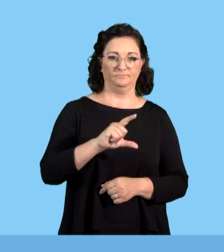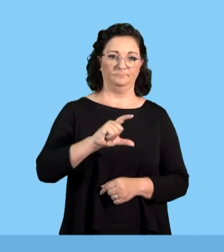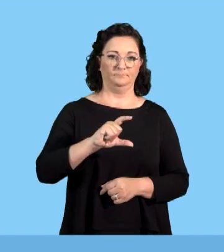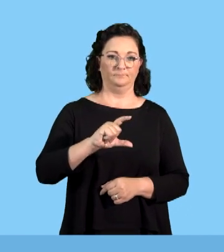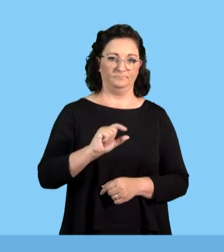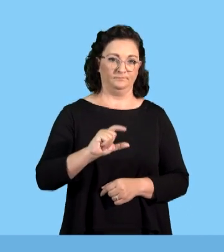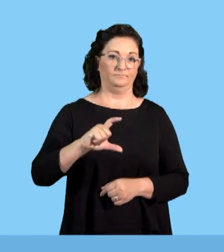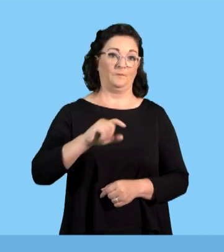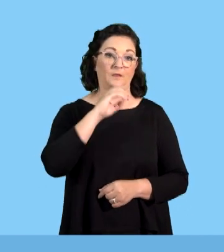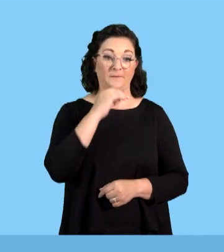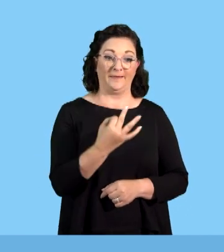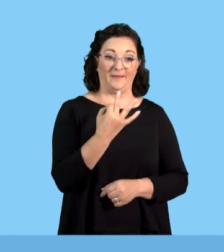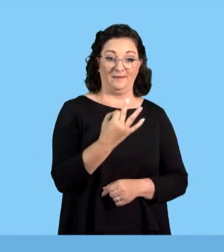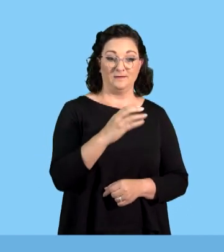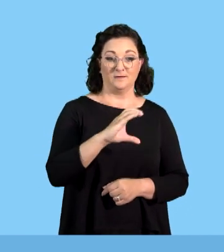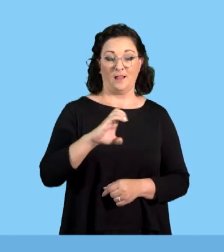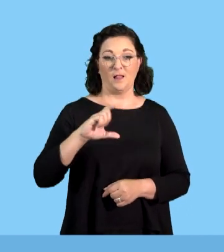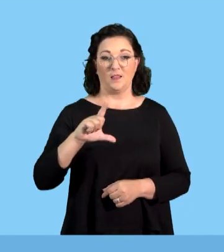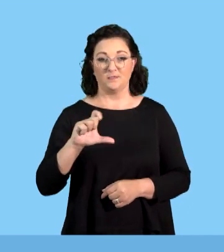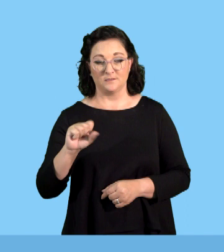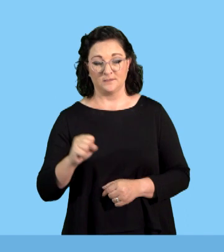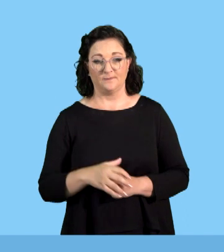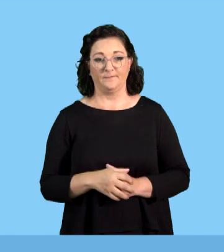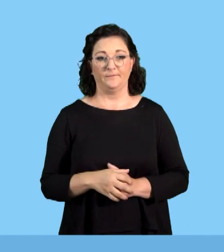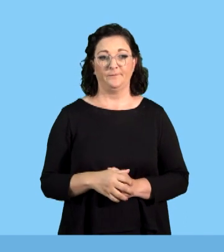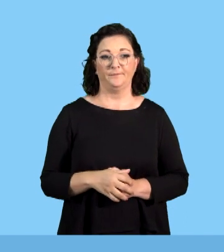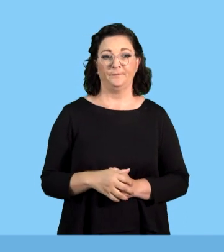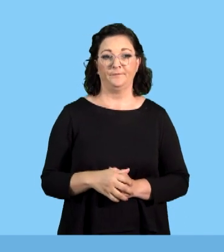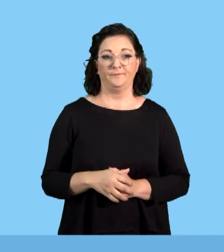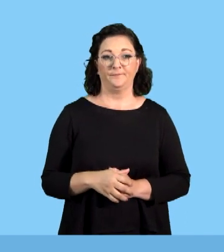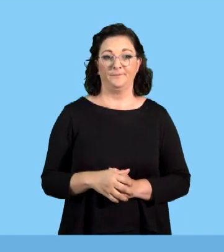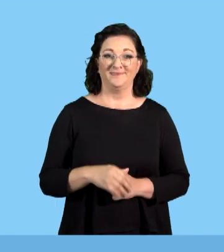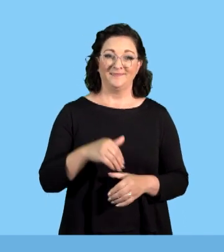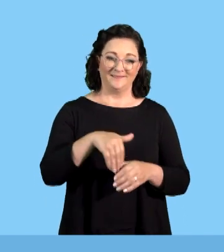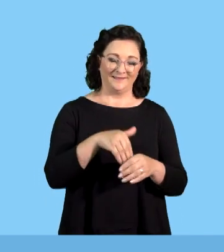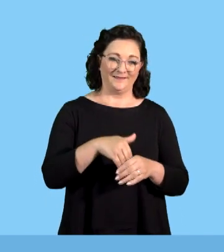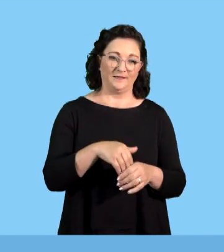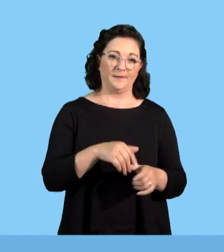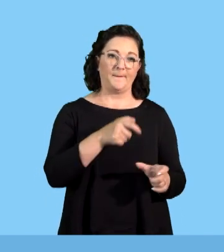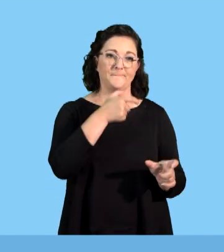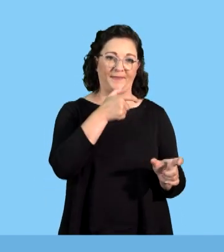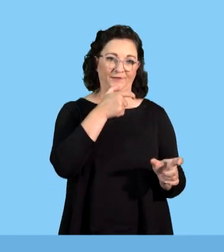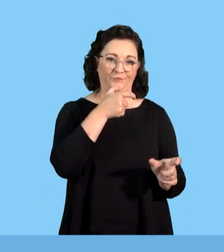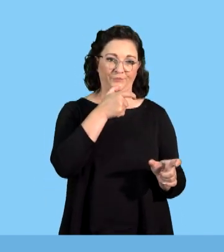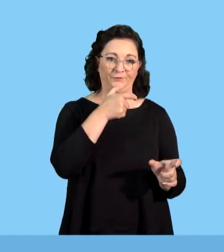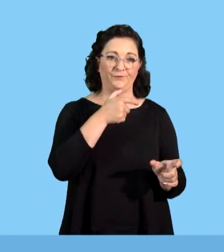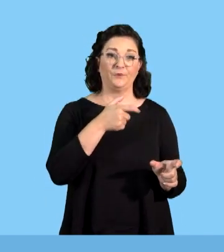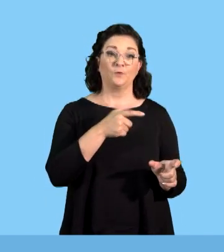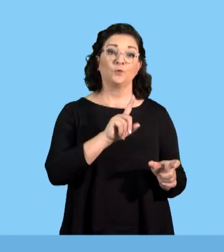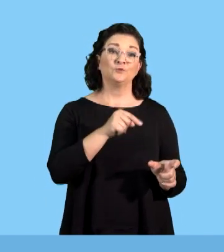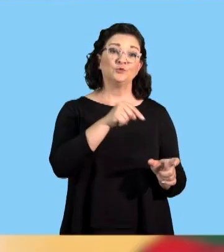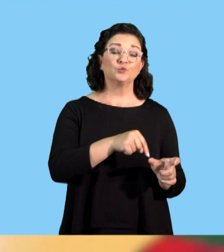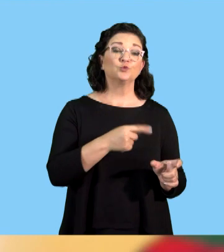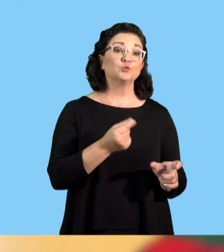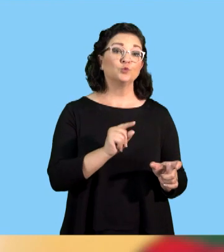said you're just going to draw three cells to form our battery there. So this is going to be our battery. And we do know that the